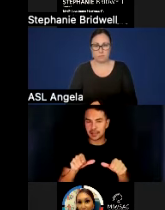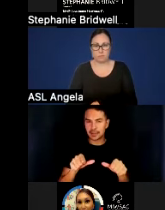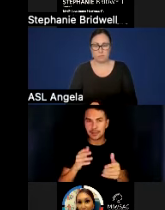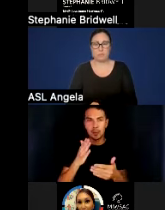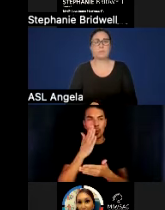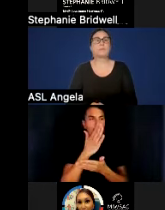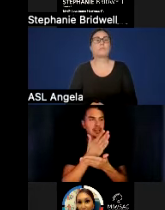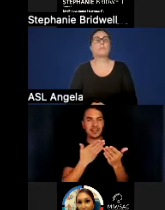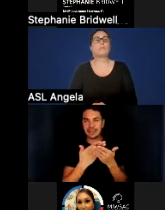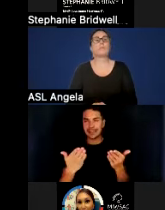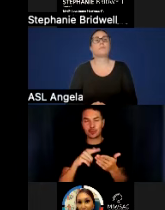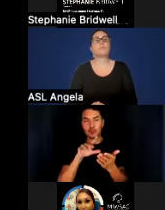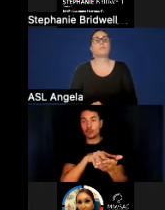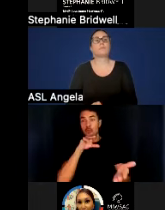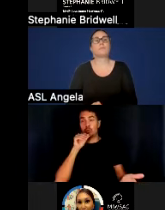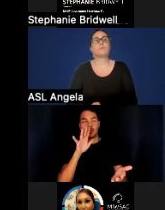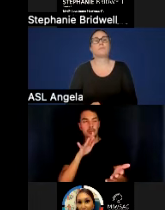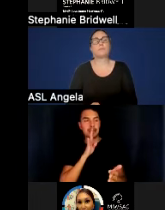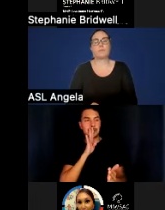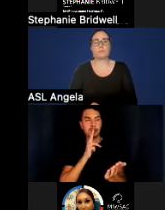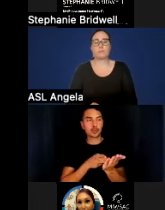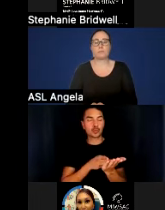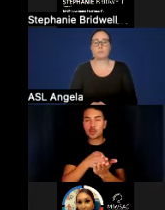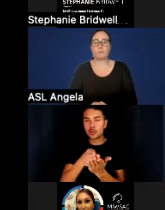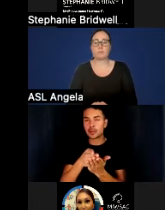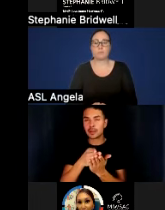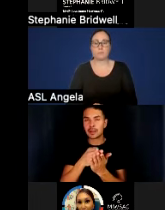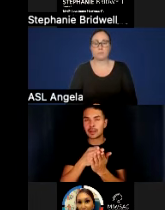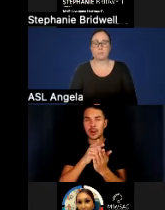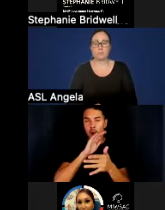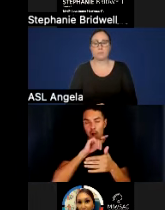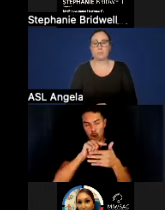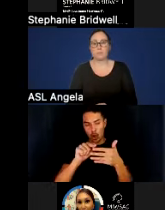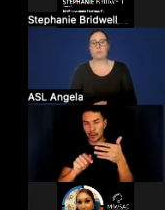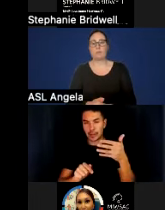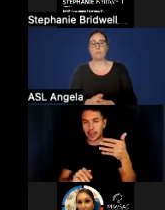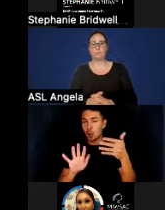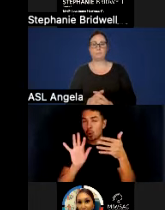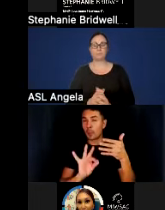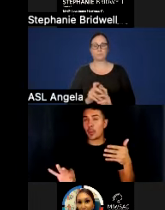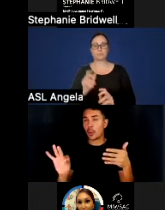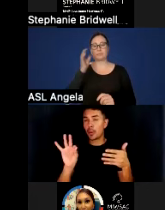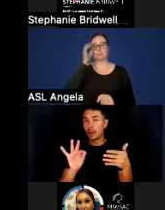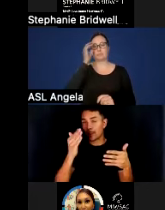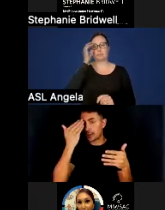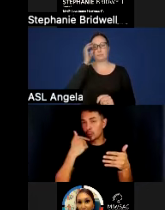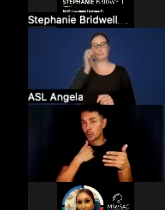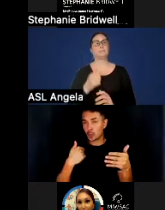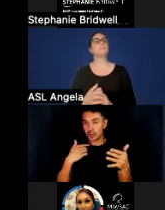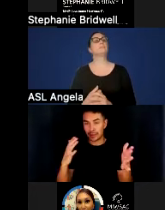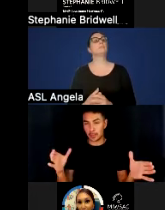want to learn, and what does it mean to speak truth, and all of these kinds of things are important because we're coming